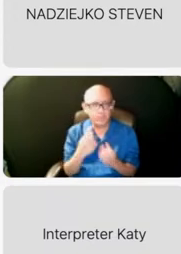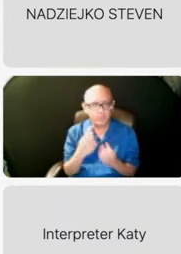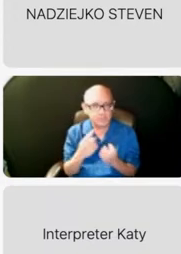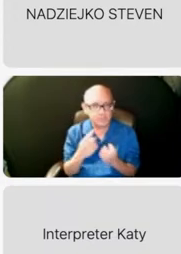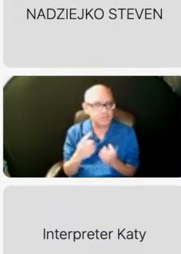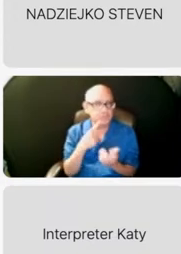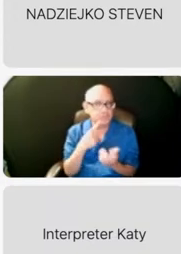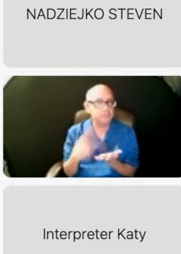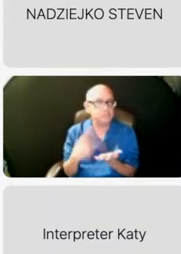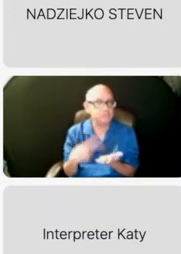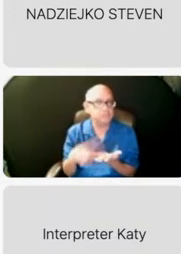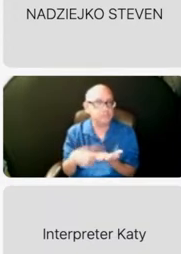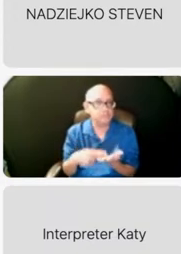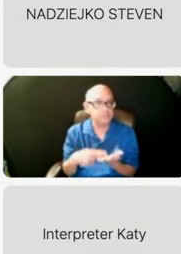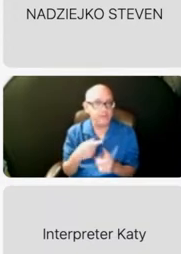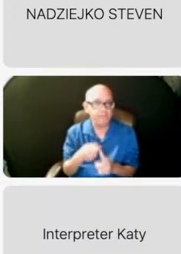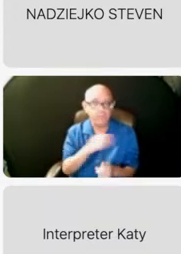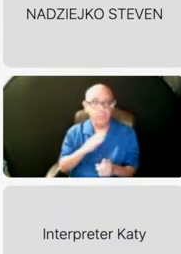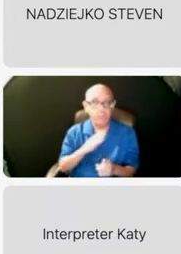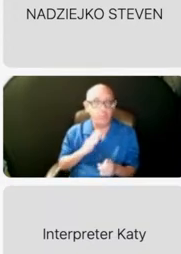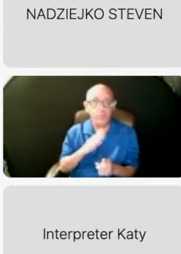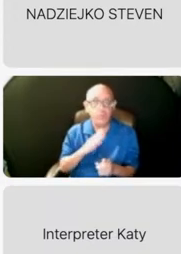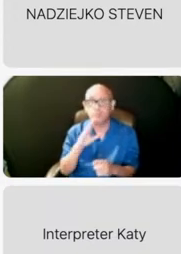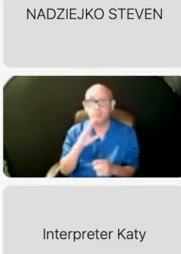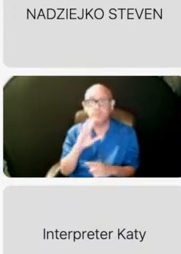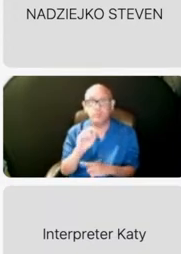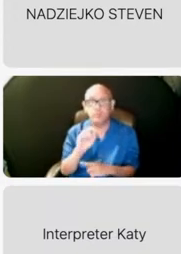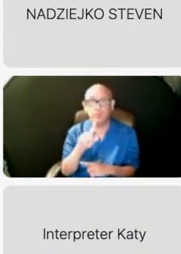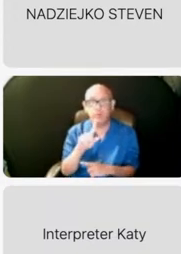members on 8.1 through 8.6